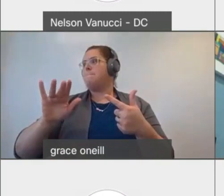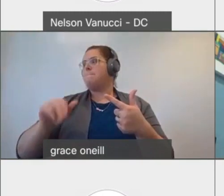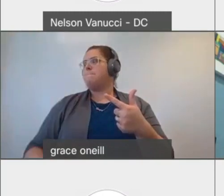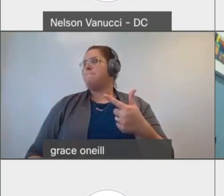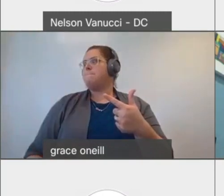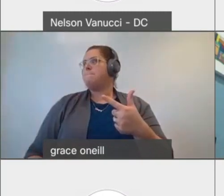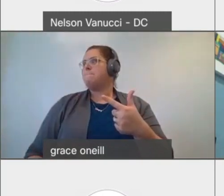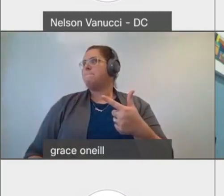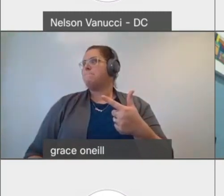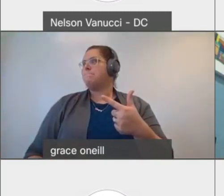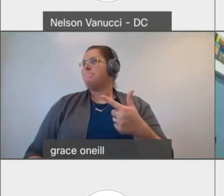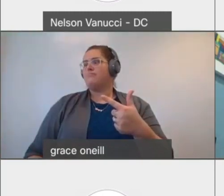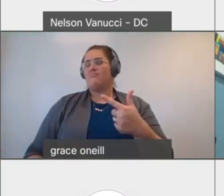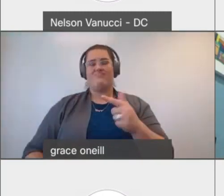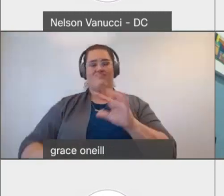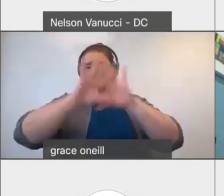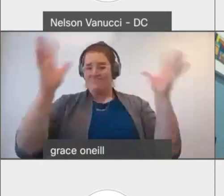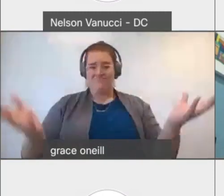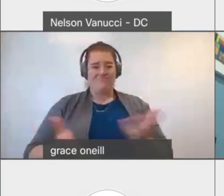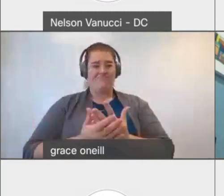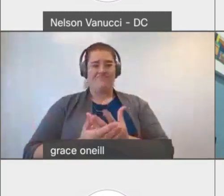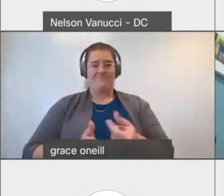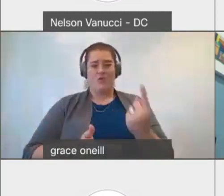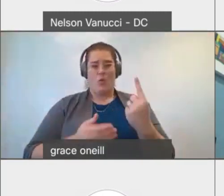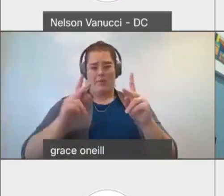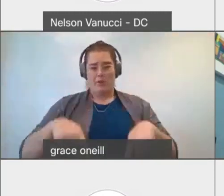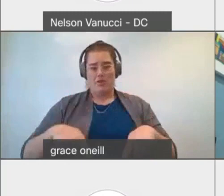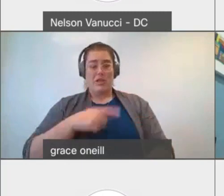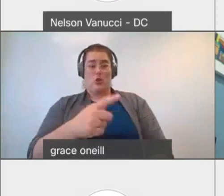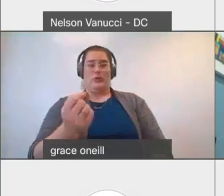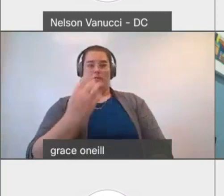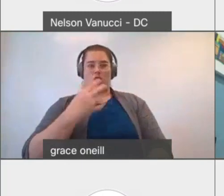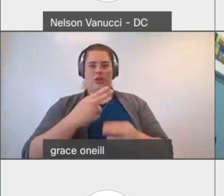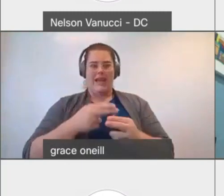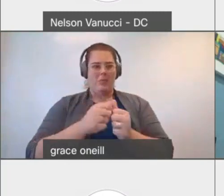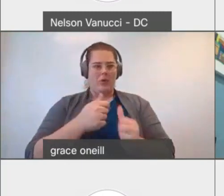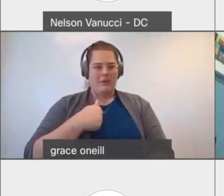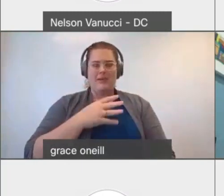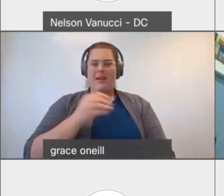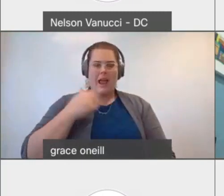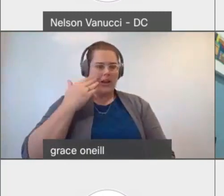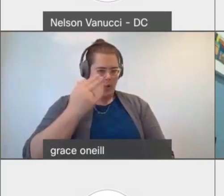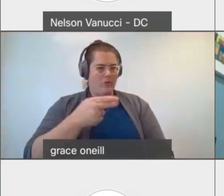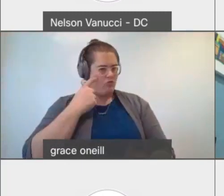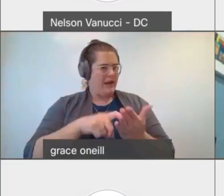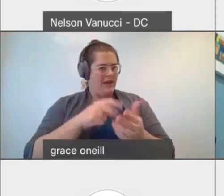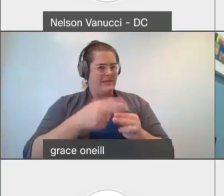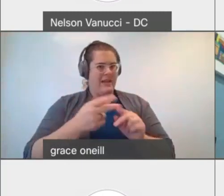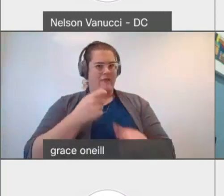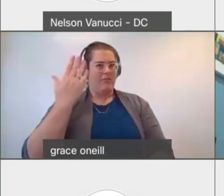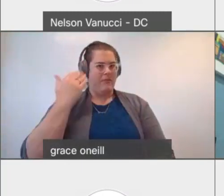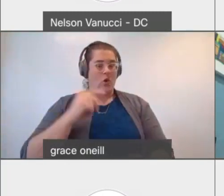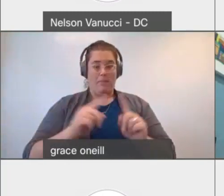one person, and you shared her name with me, and I knew her from when I was on the board, but there's only one